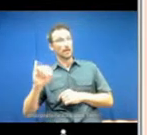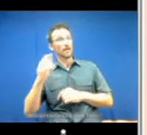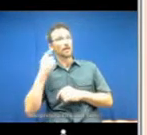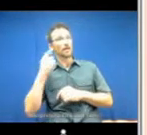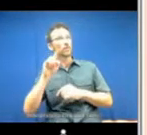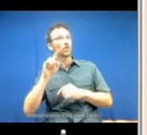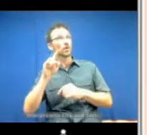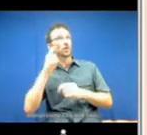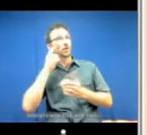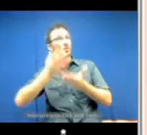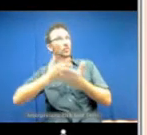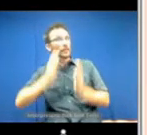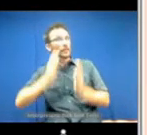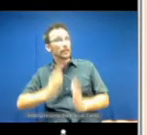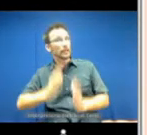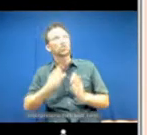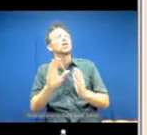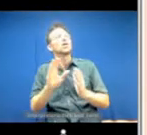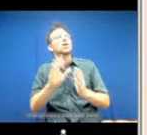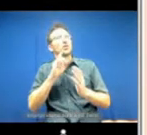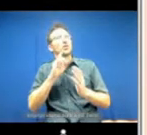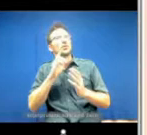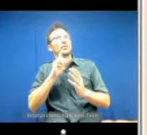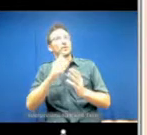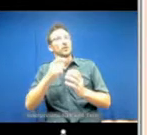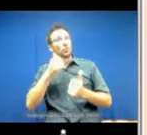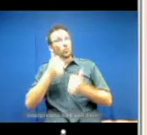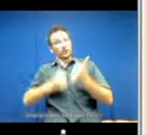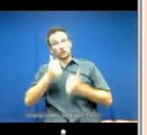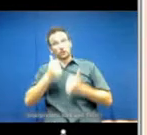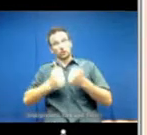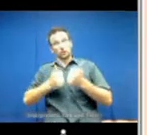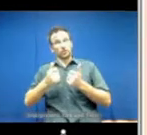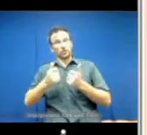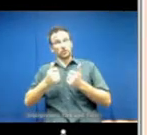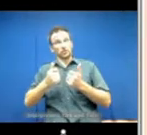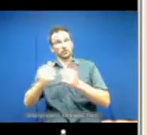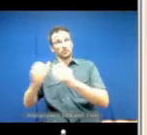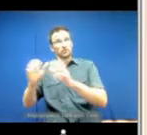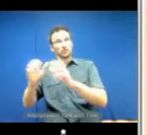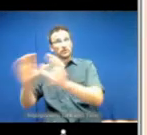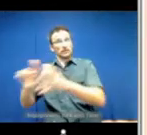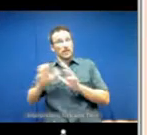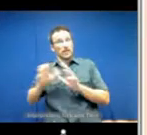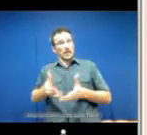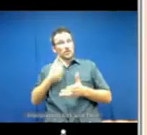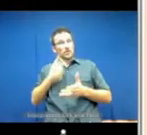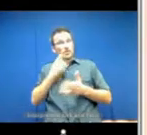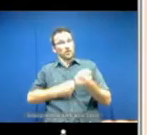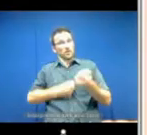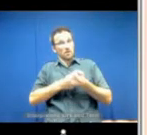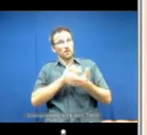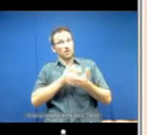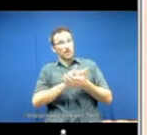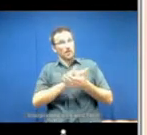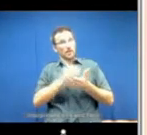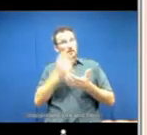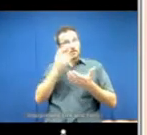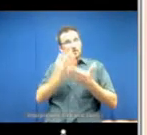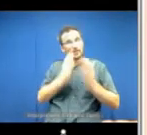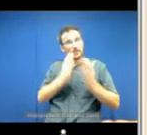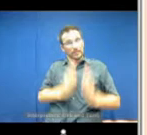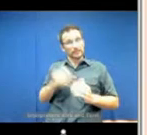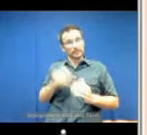whatever side was sponsoring that witness, may very well have a CDI. Again, it depends upon the reasons why